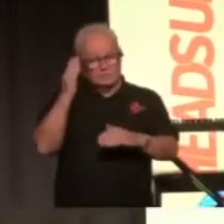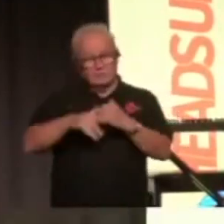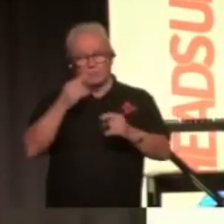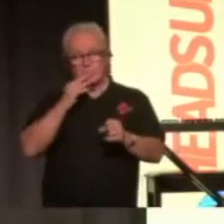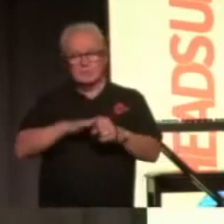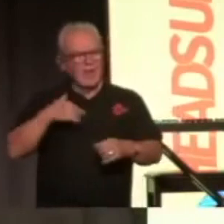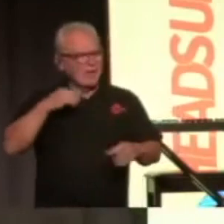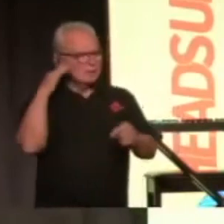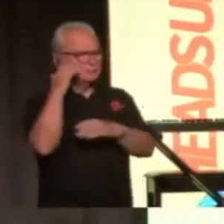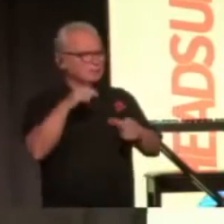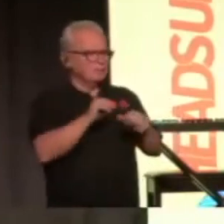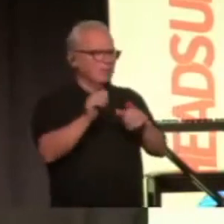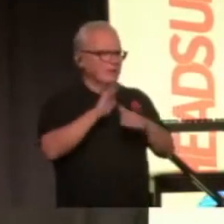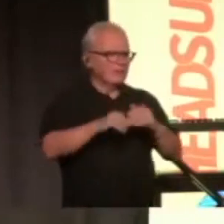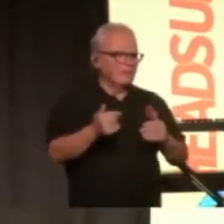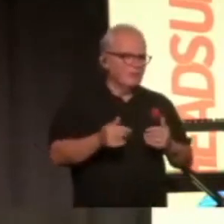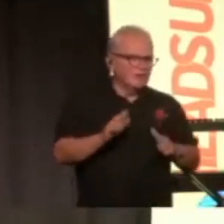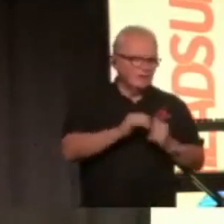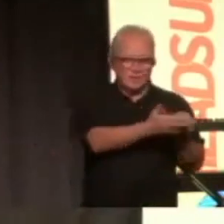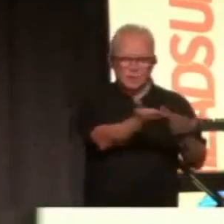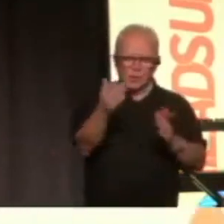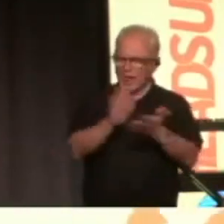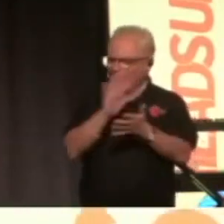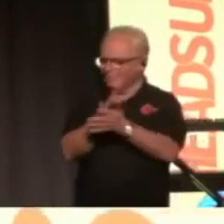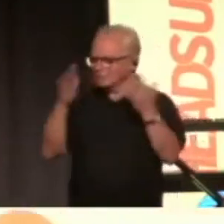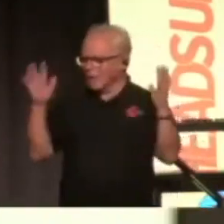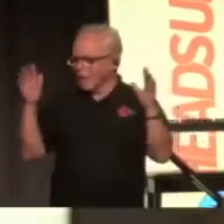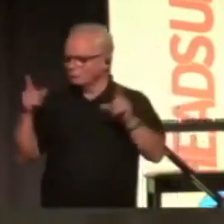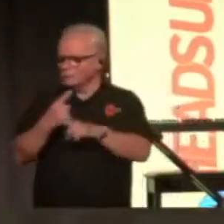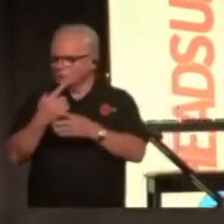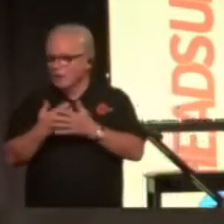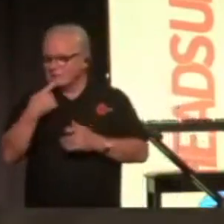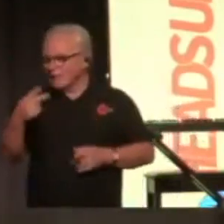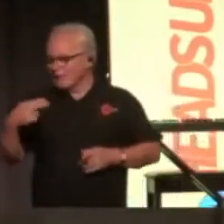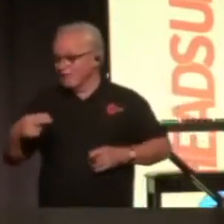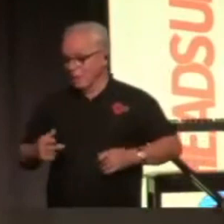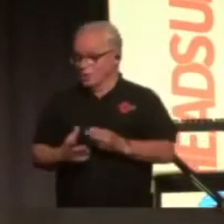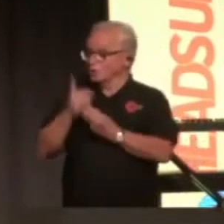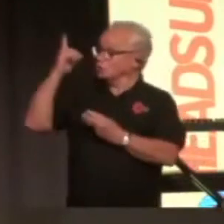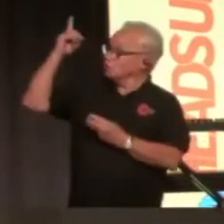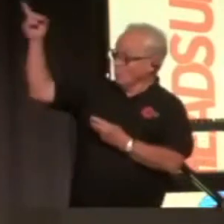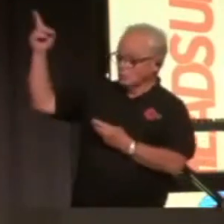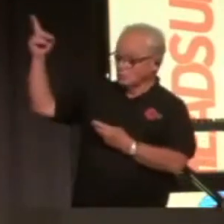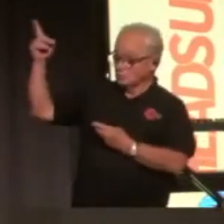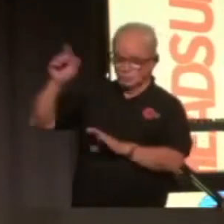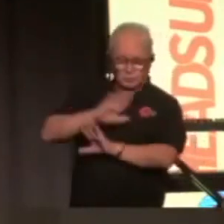Come on, I'm preaching better than you're clapping right now. Come on, I'm going to say that again. God did not